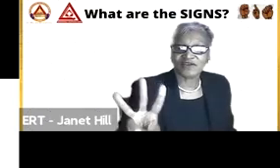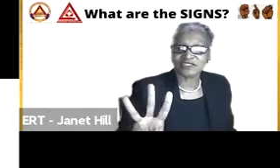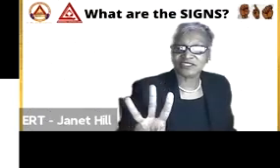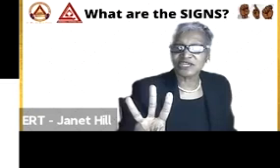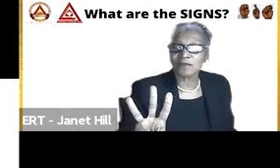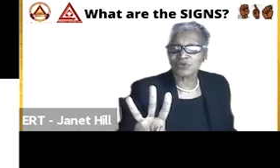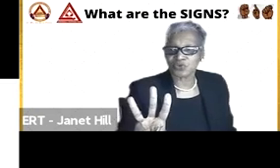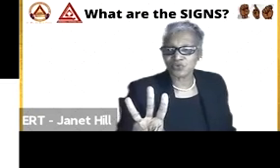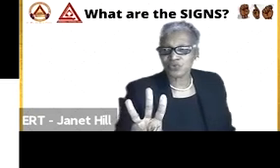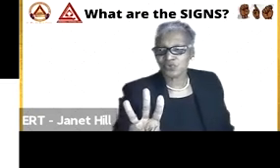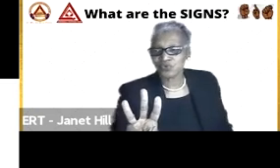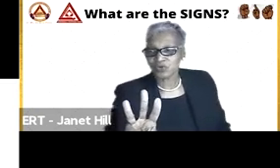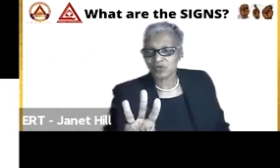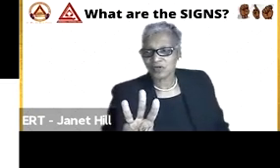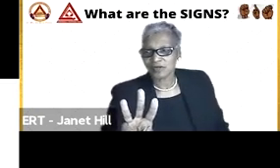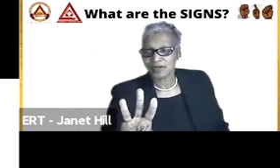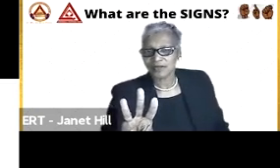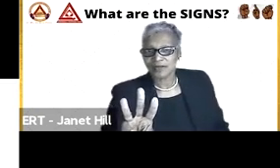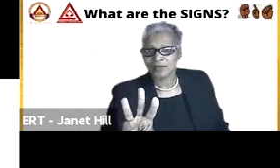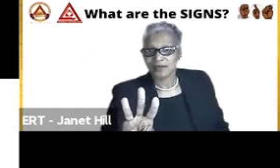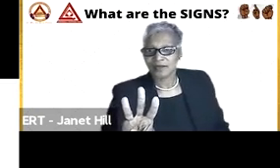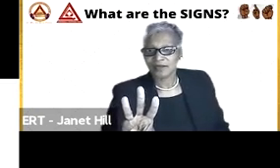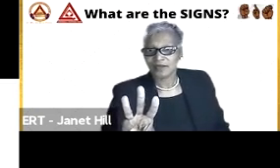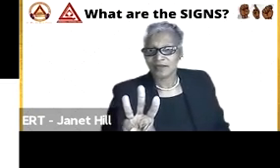Then you have a W.